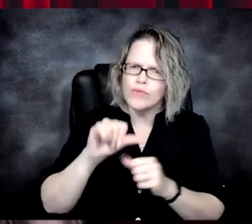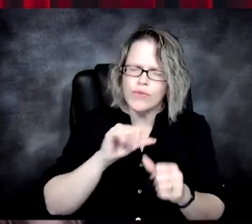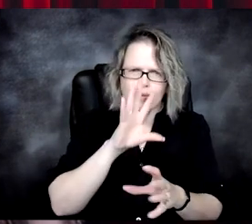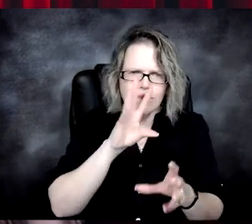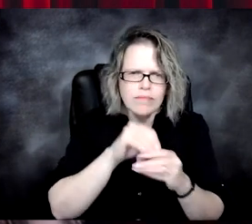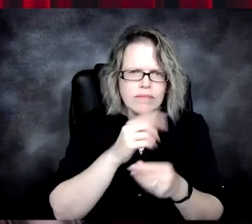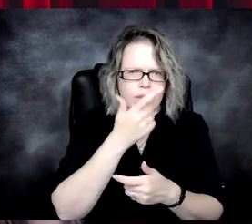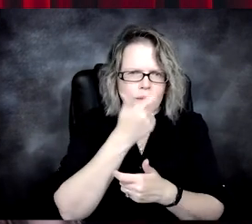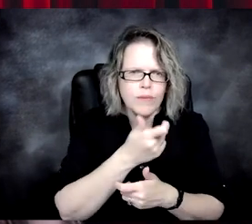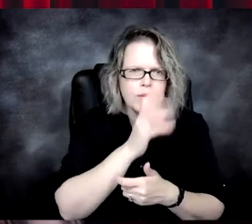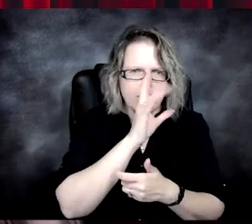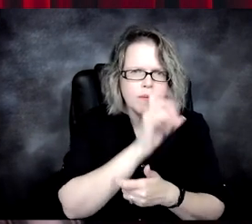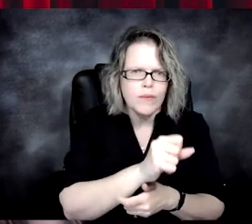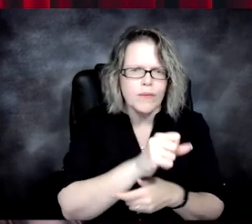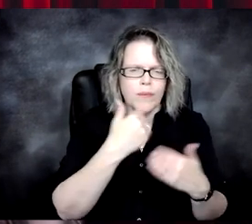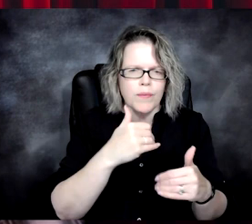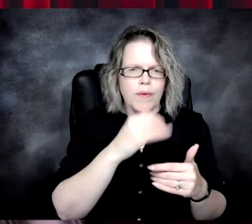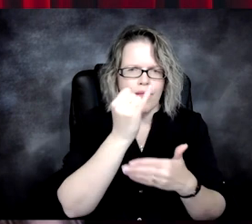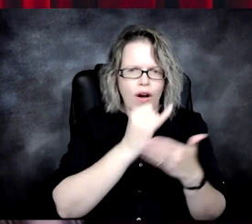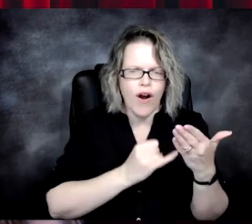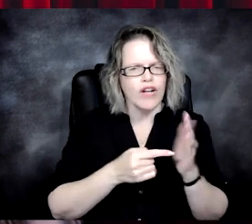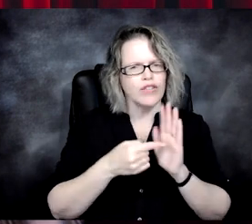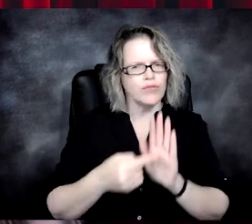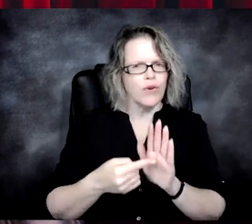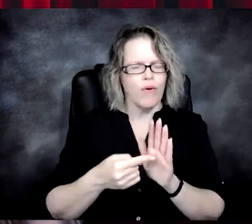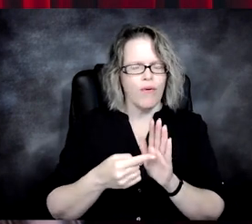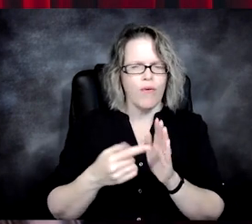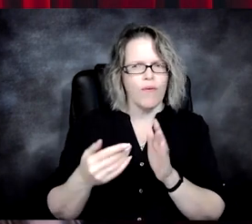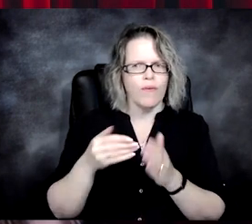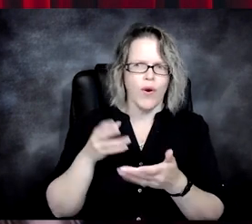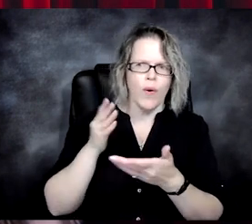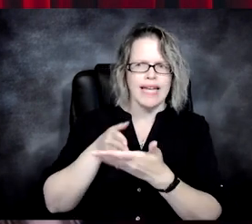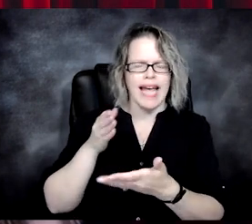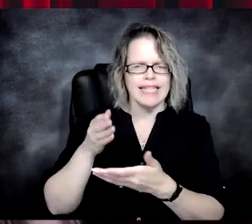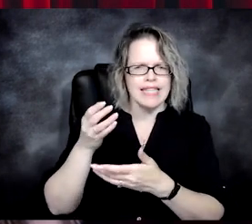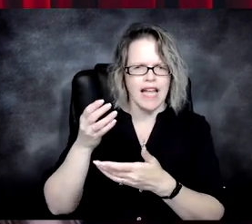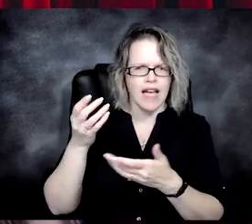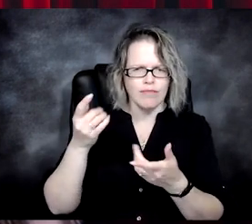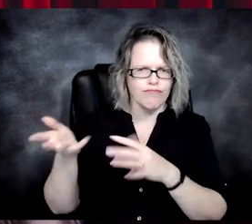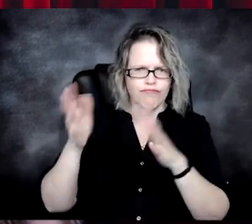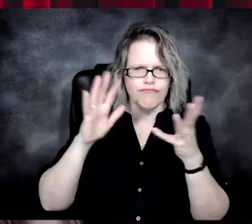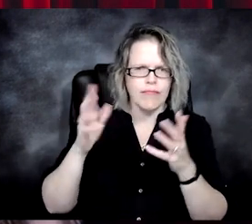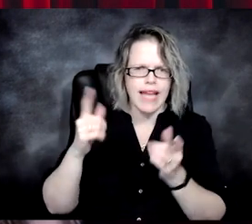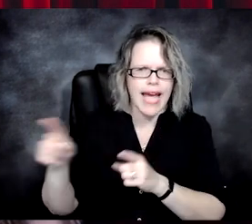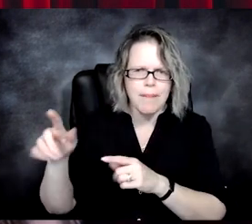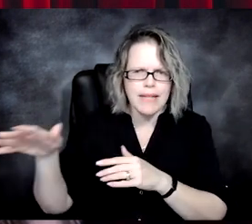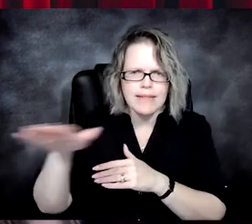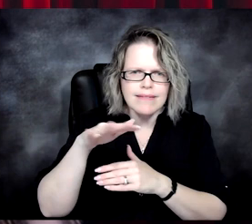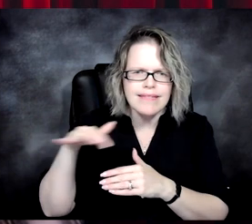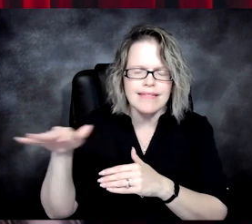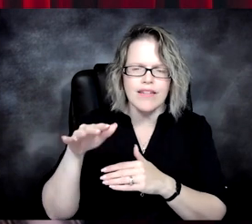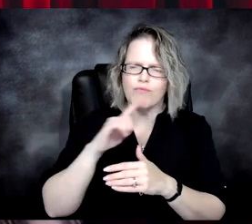art and design can challenge the many forms of injustice, raise consciousness on various issues, question existing